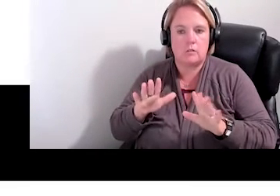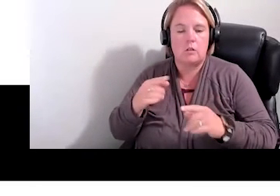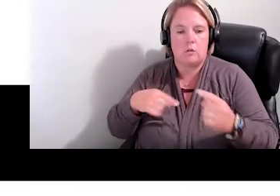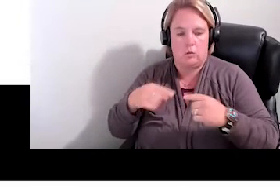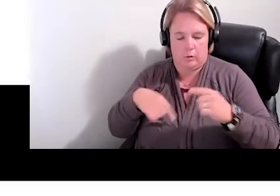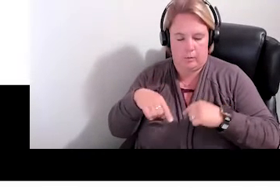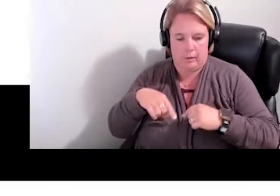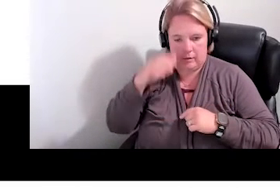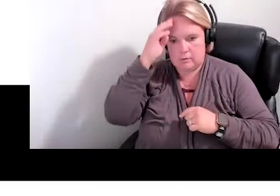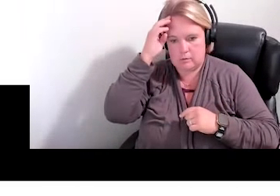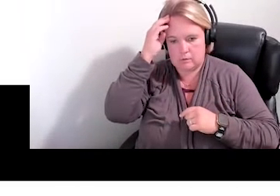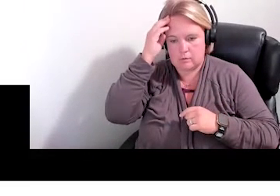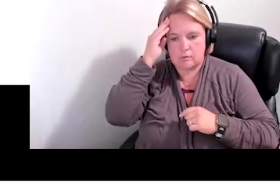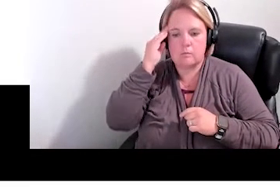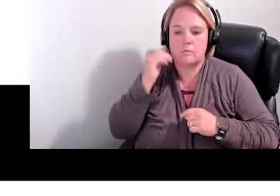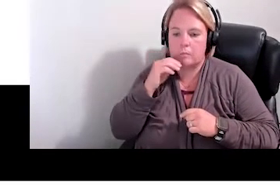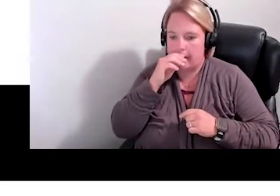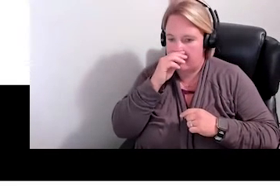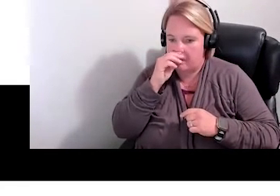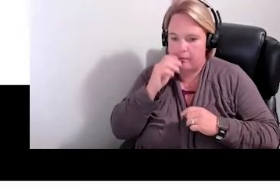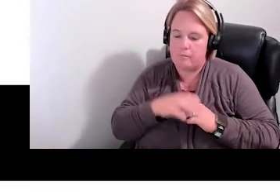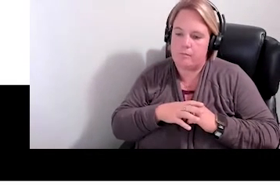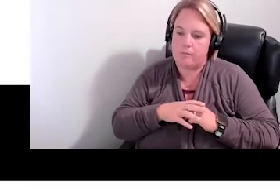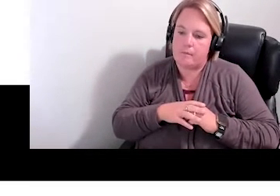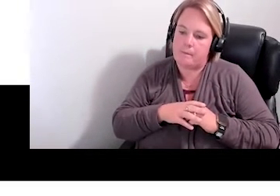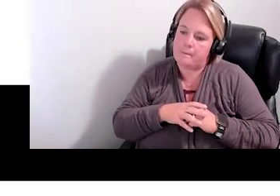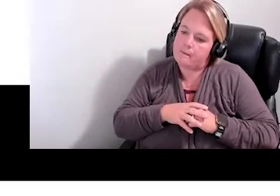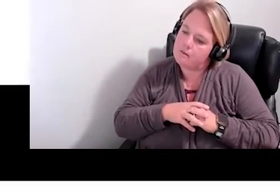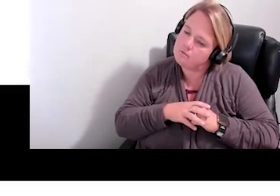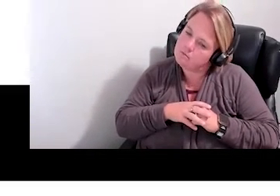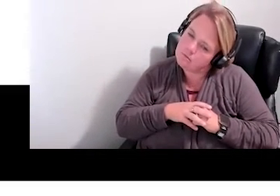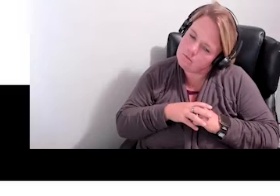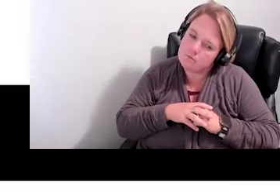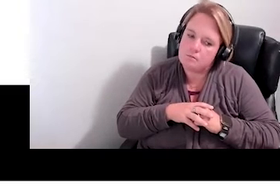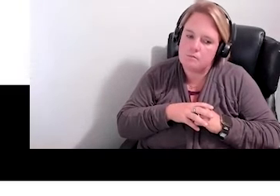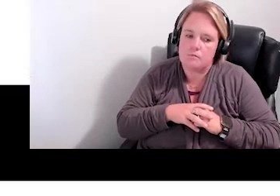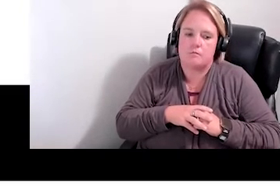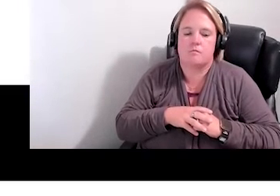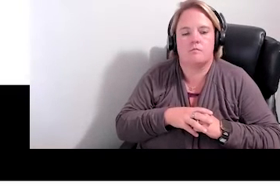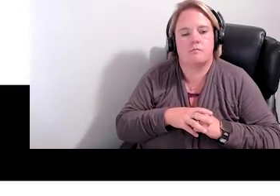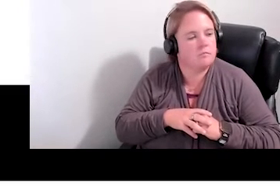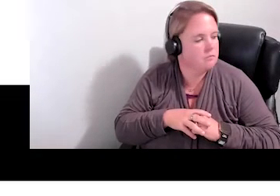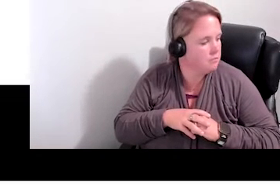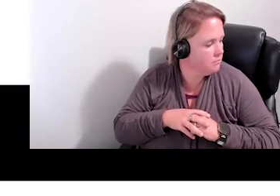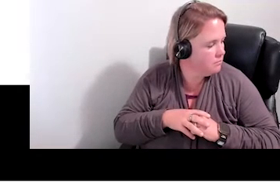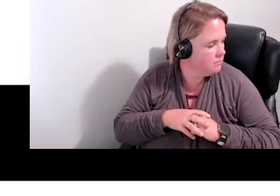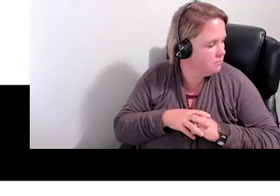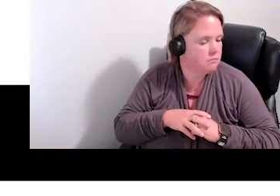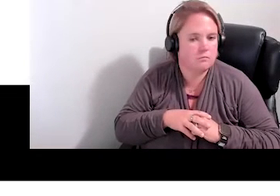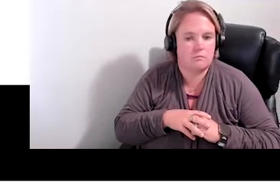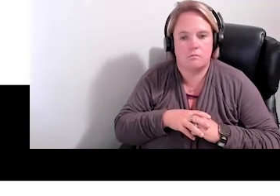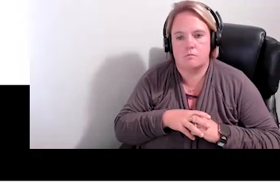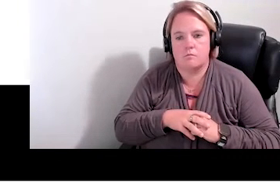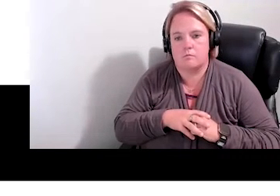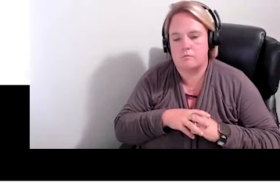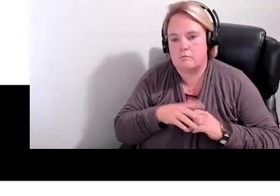to Gerard again, if we can have those questions, we can answer those. From what, do you have a recommendation